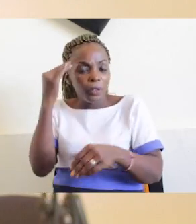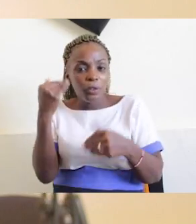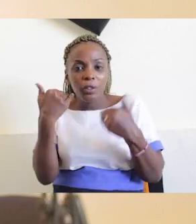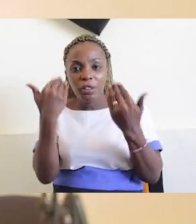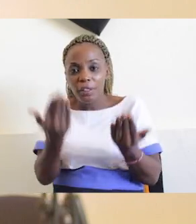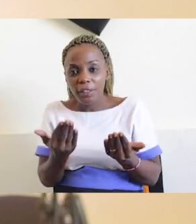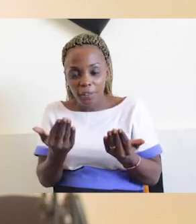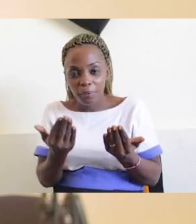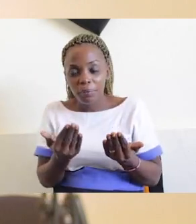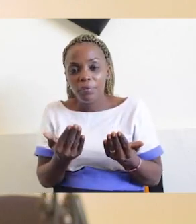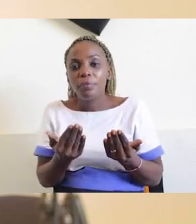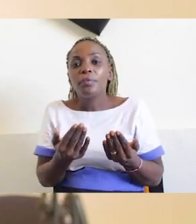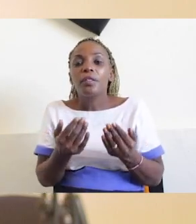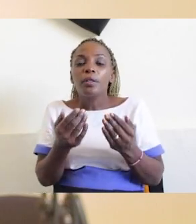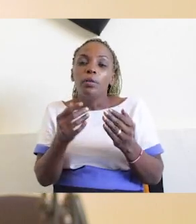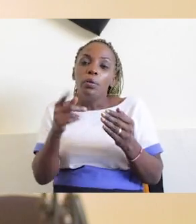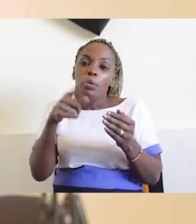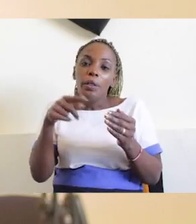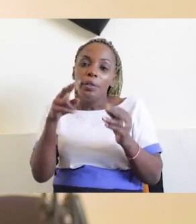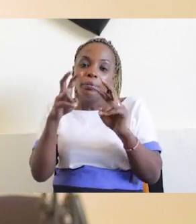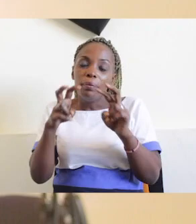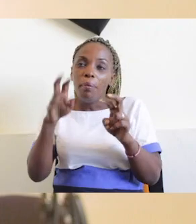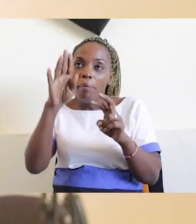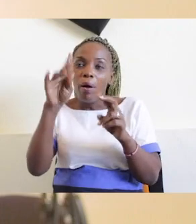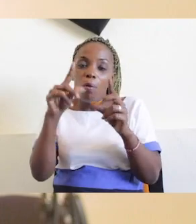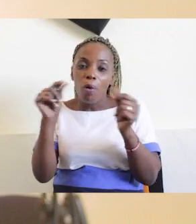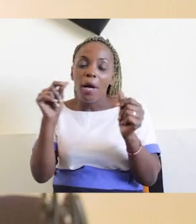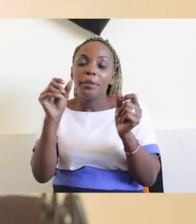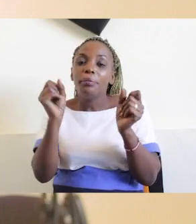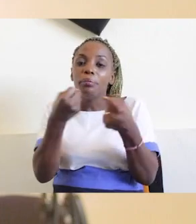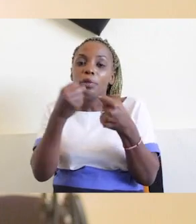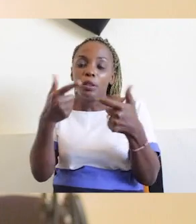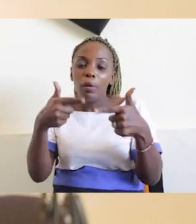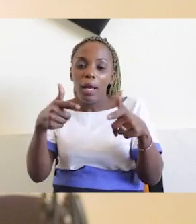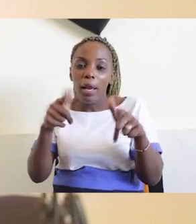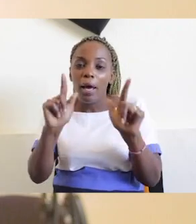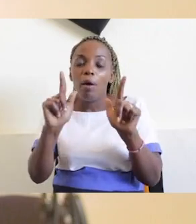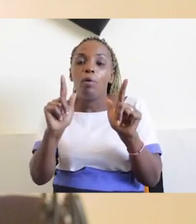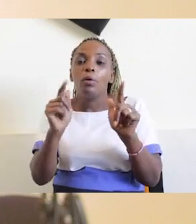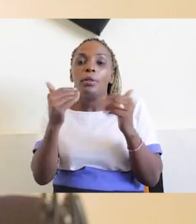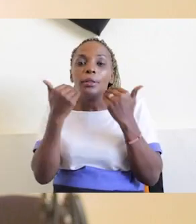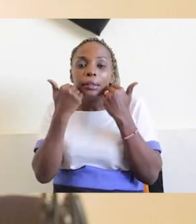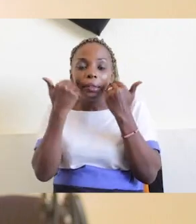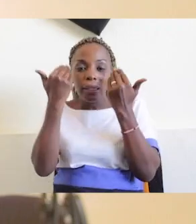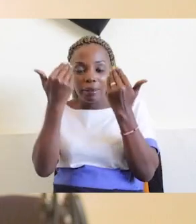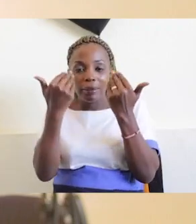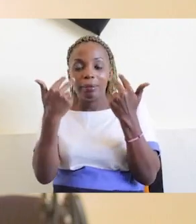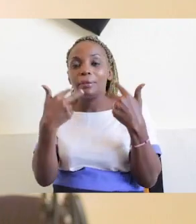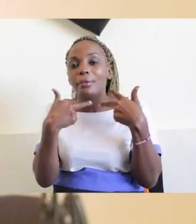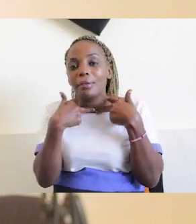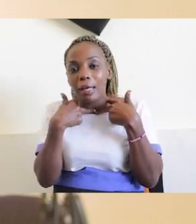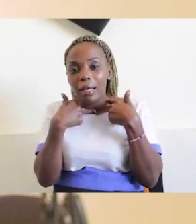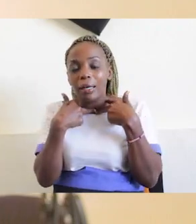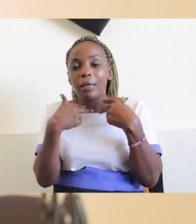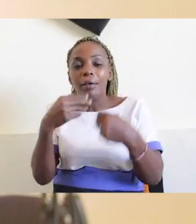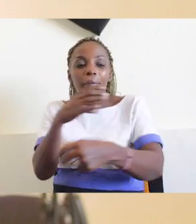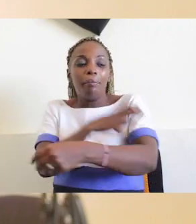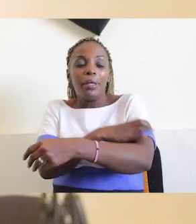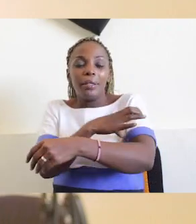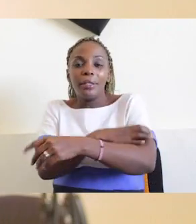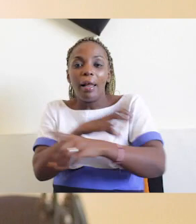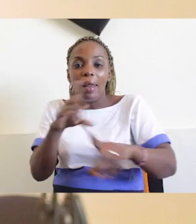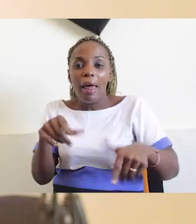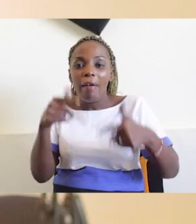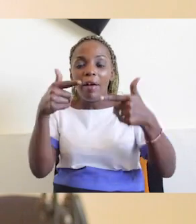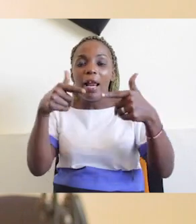we were looking at His word, and we were saying that we will not allow distress, depression, and pressures of life